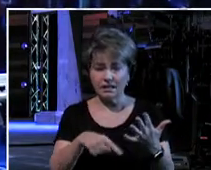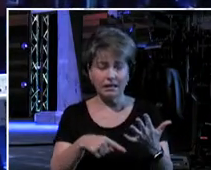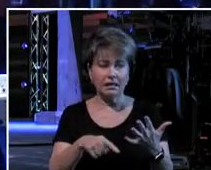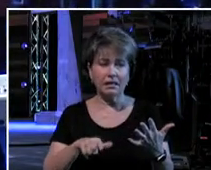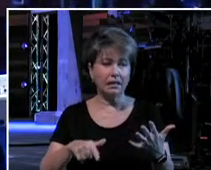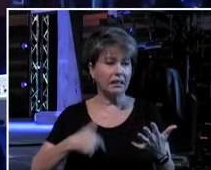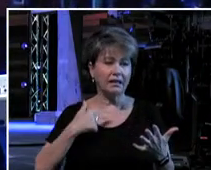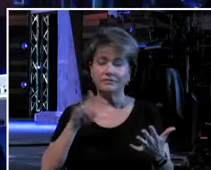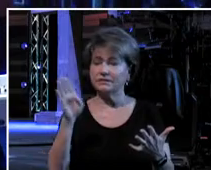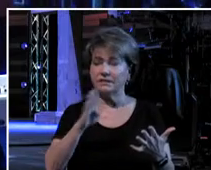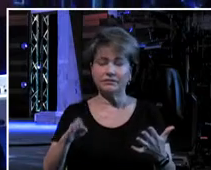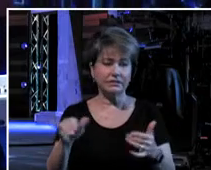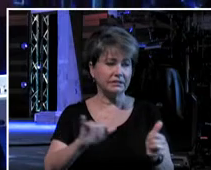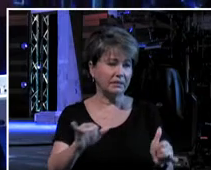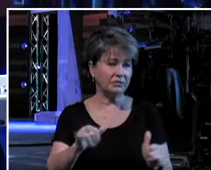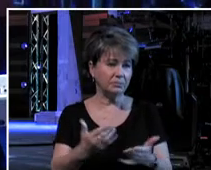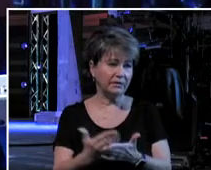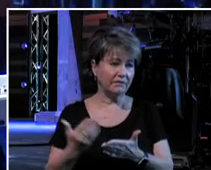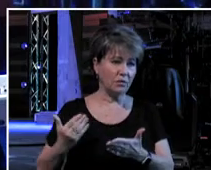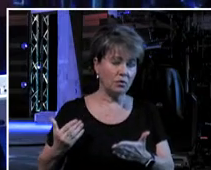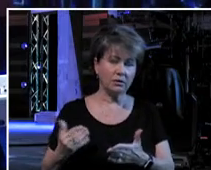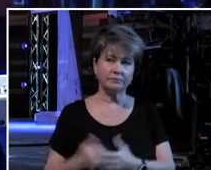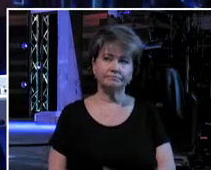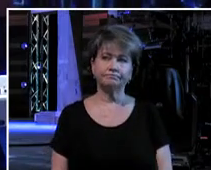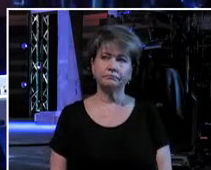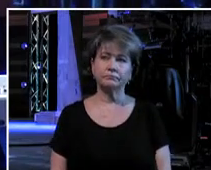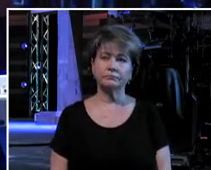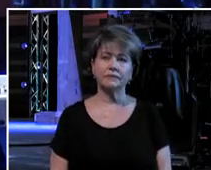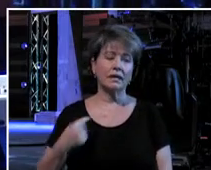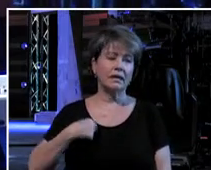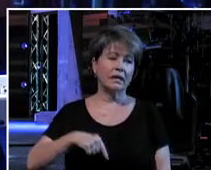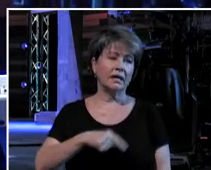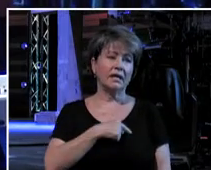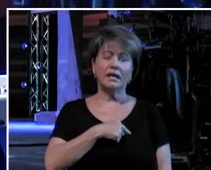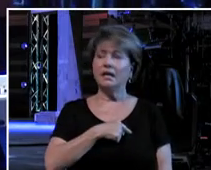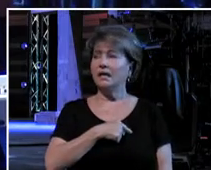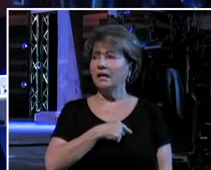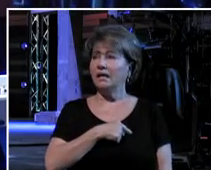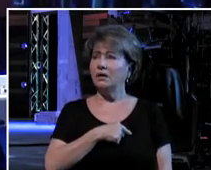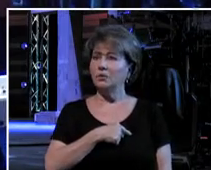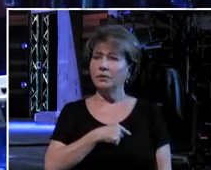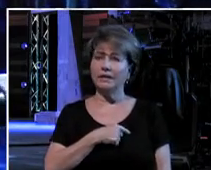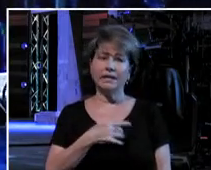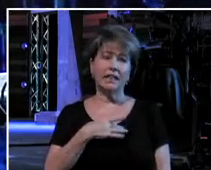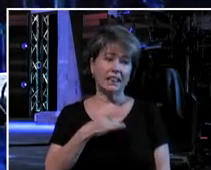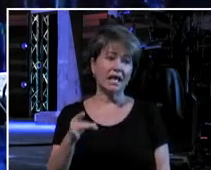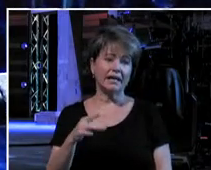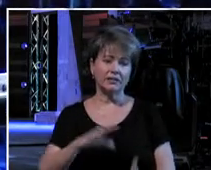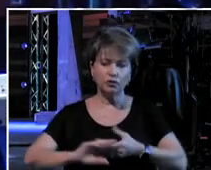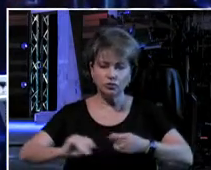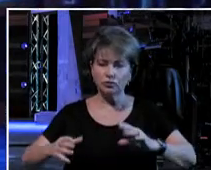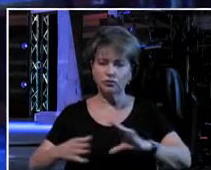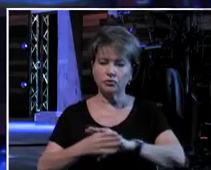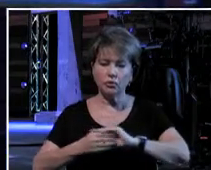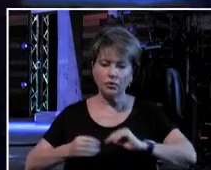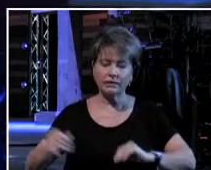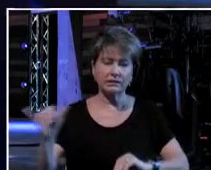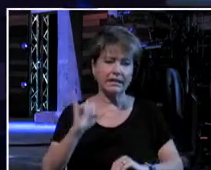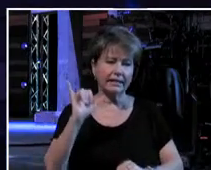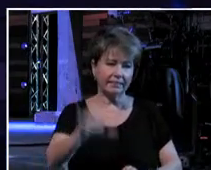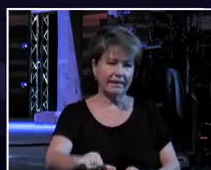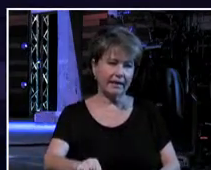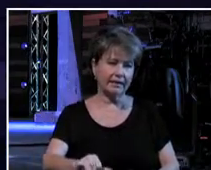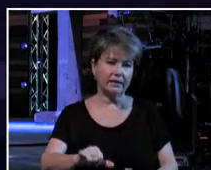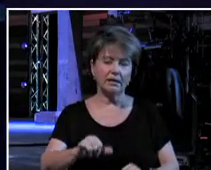same. We're a church who wants to listen to stories like this. As we've come alongside Ukrainians living